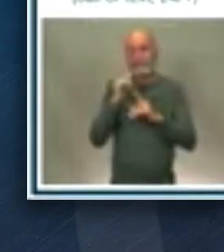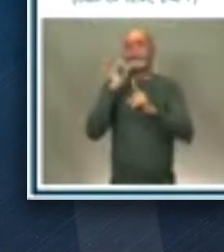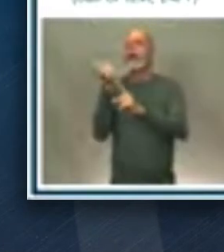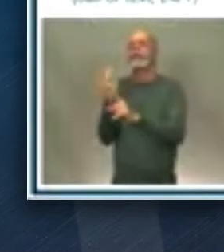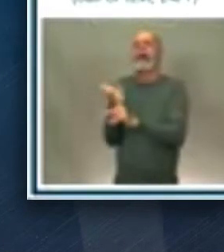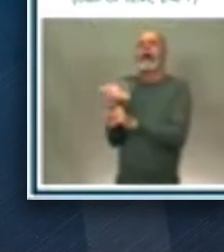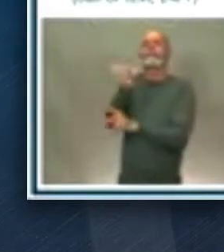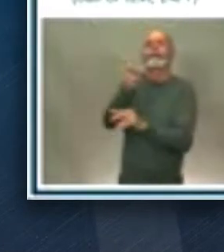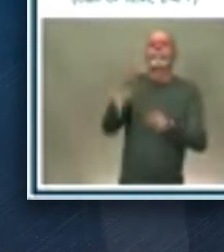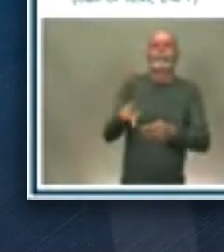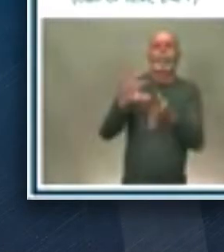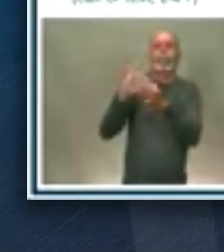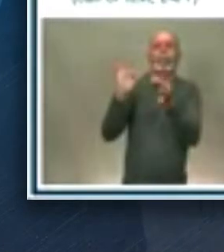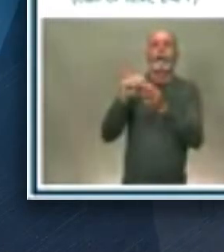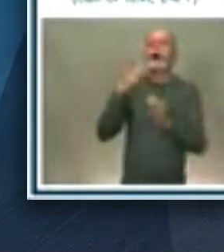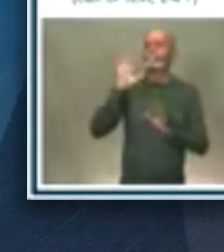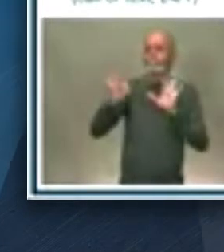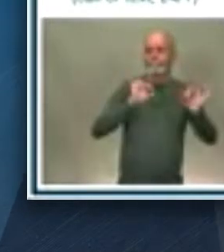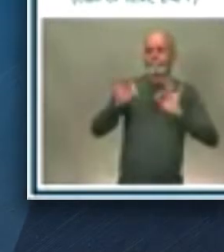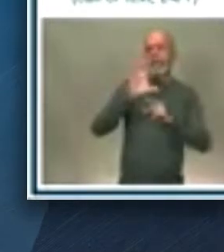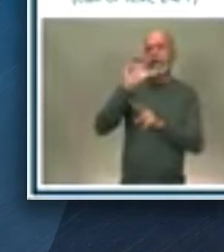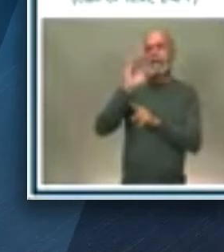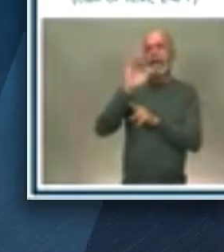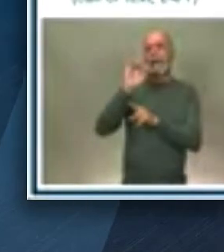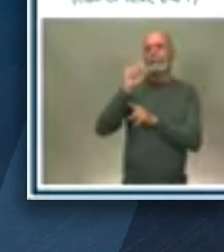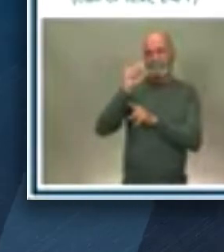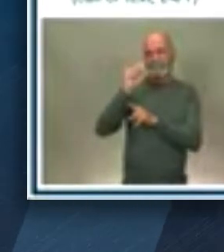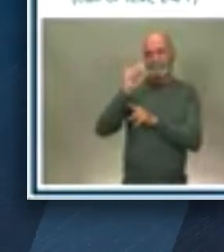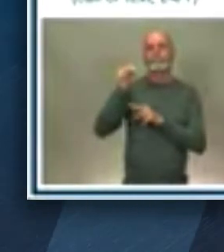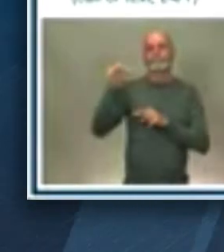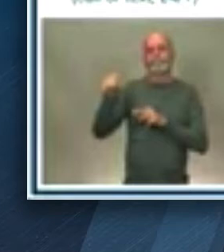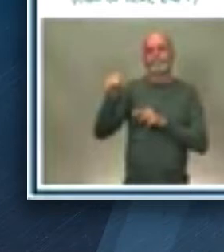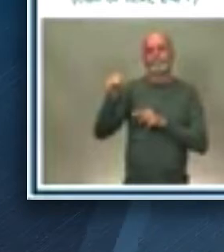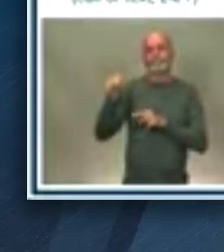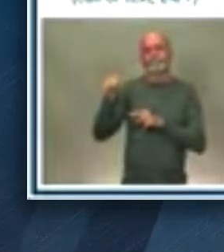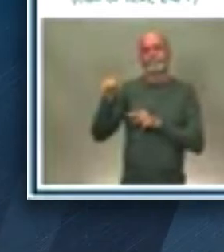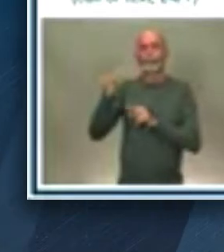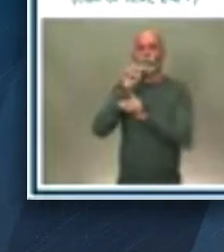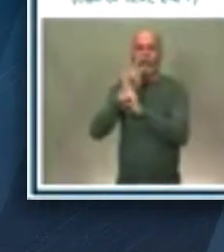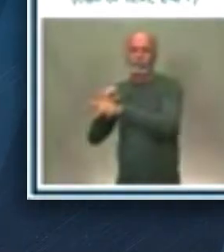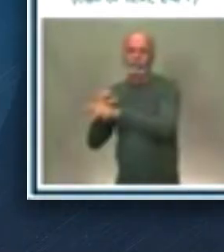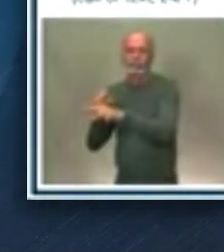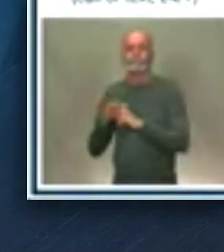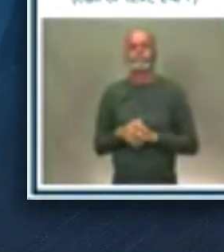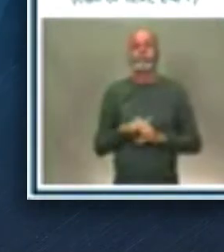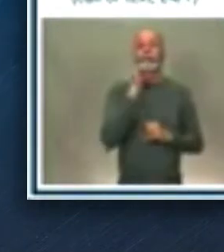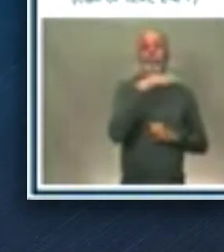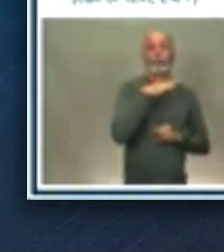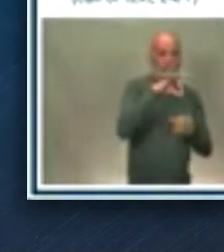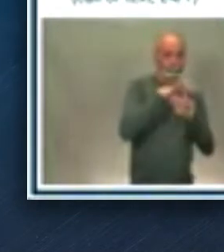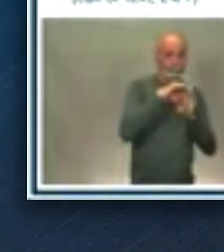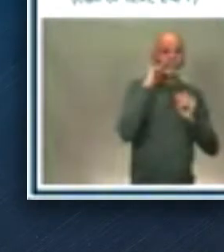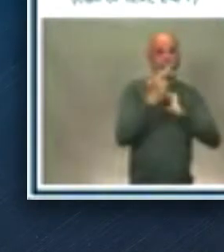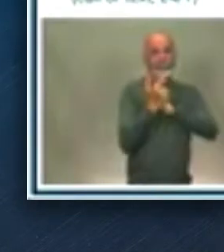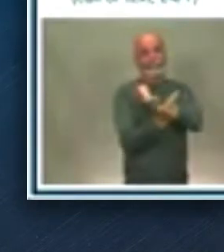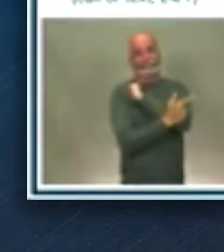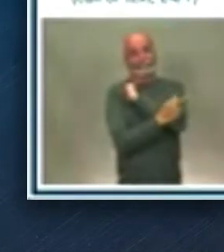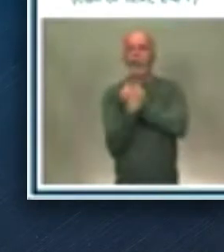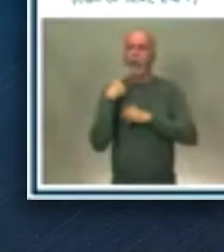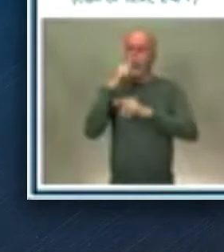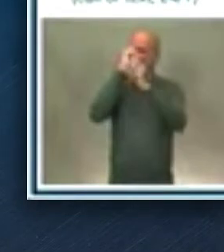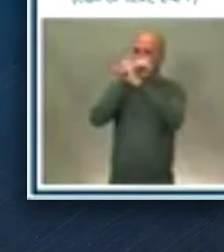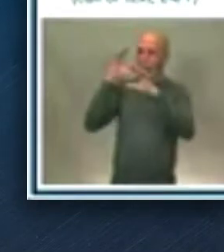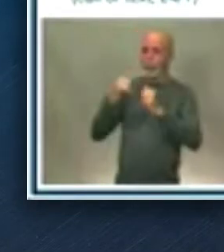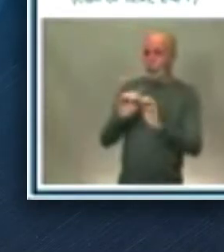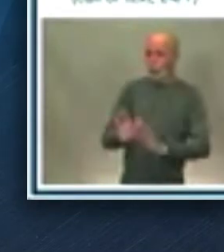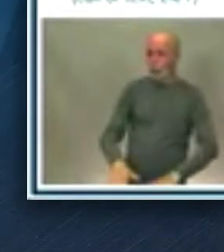That was a piece of legislation at the time that we thought it was a good idea, and in hindsight, we backed away from that once we learned a little more.